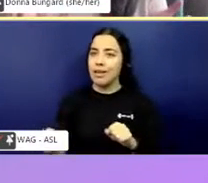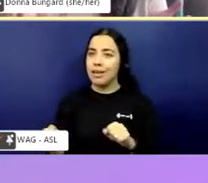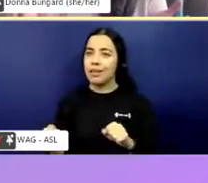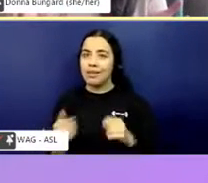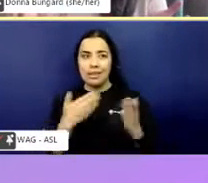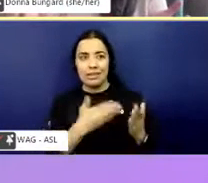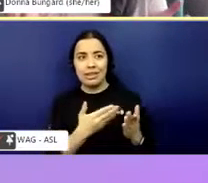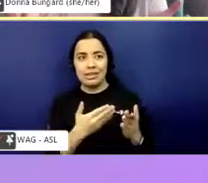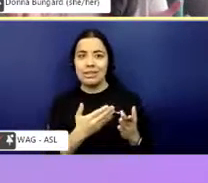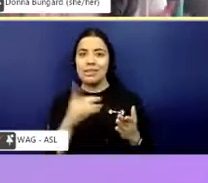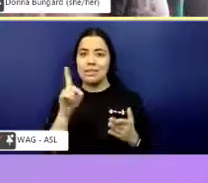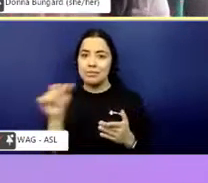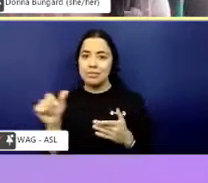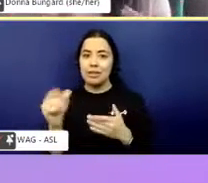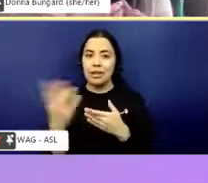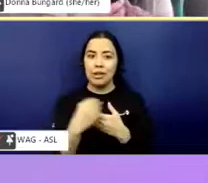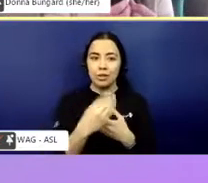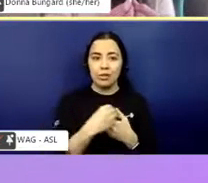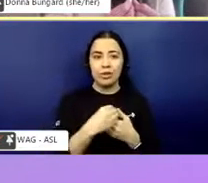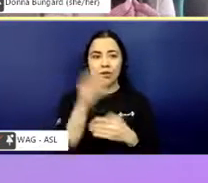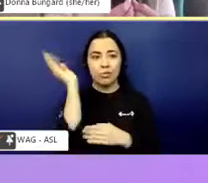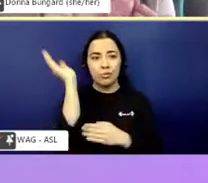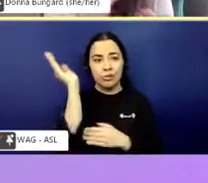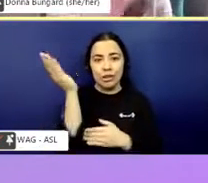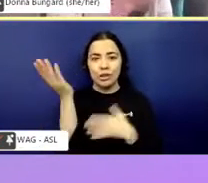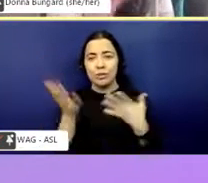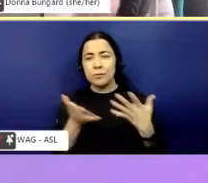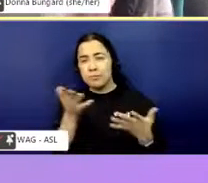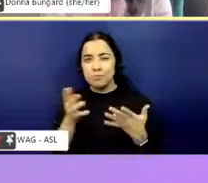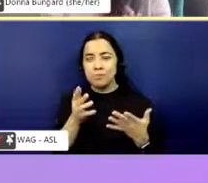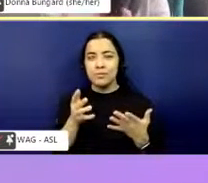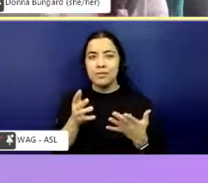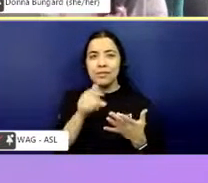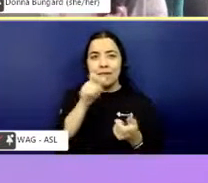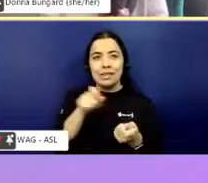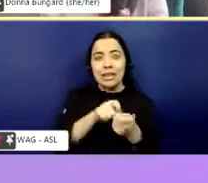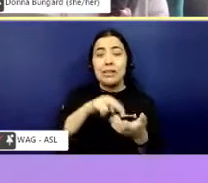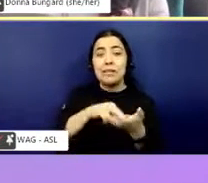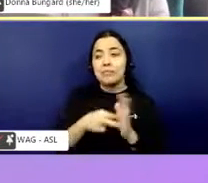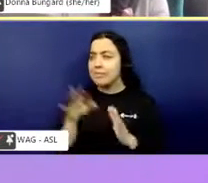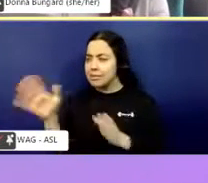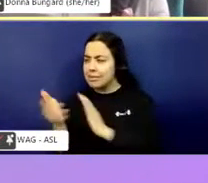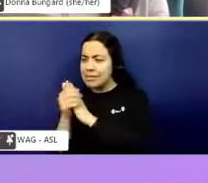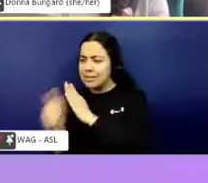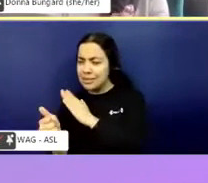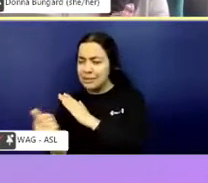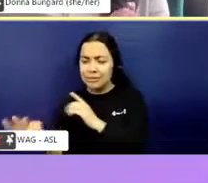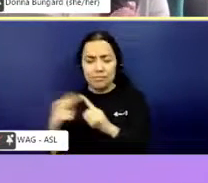inclusion presentation. So therefore, his skills lent to this beautifully.